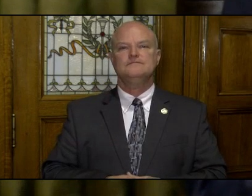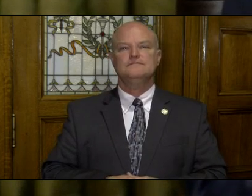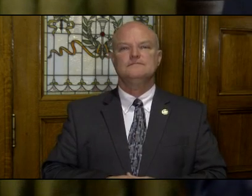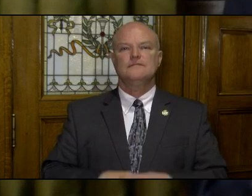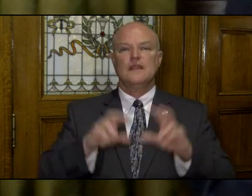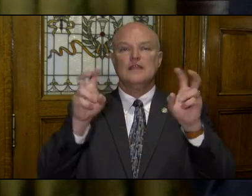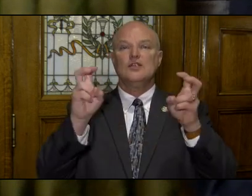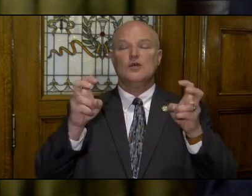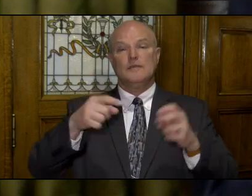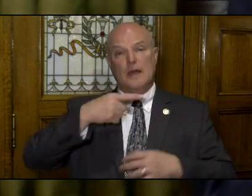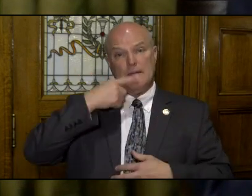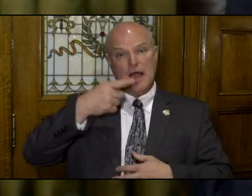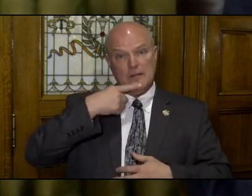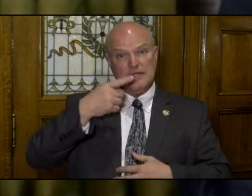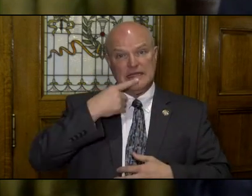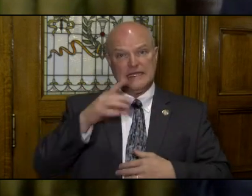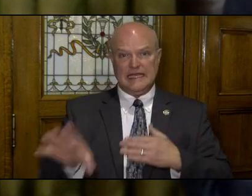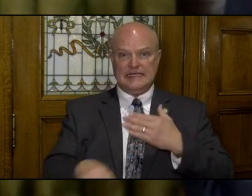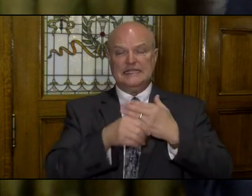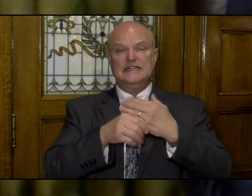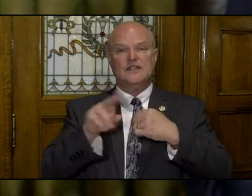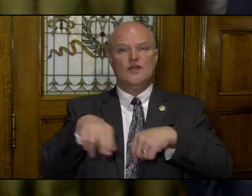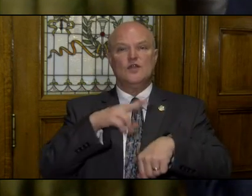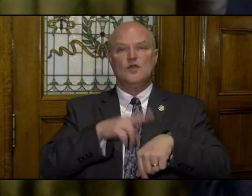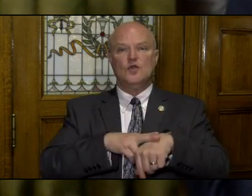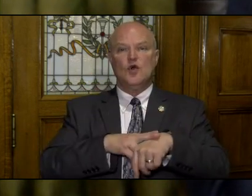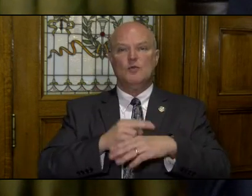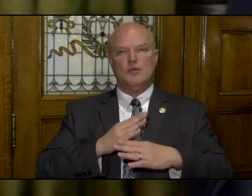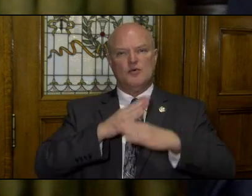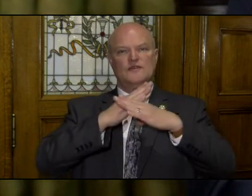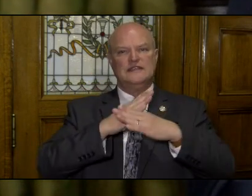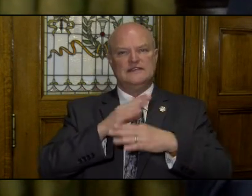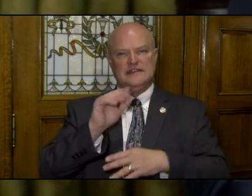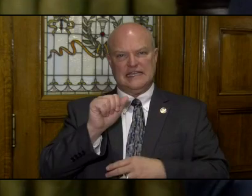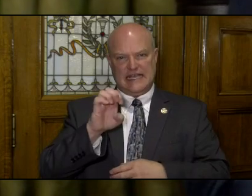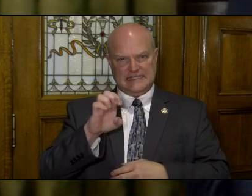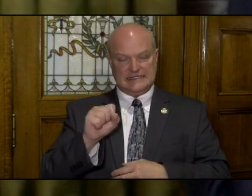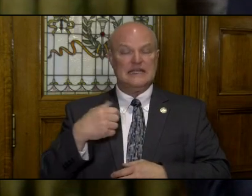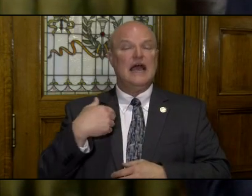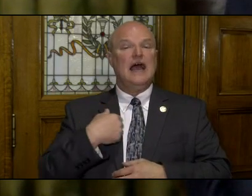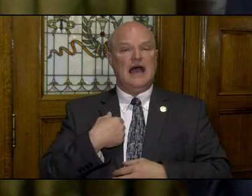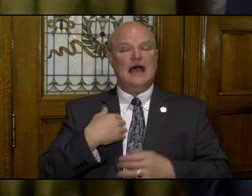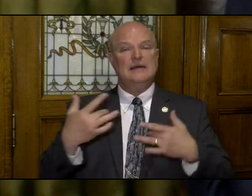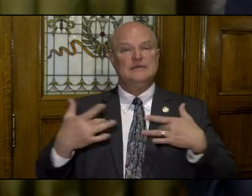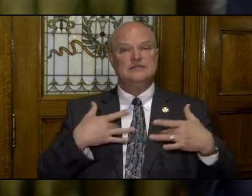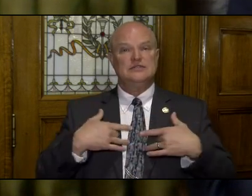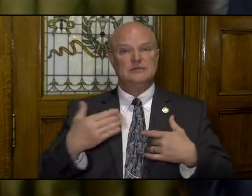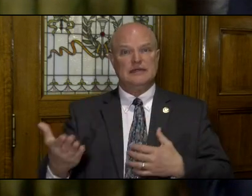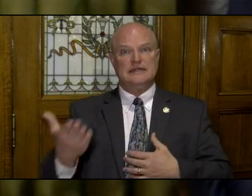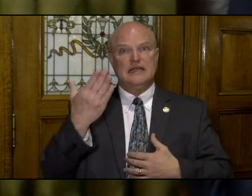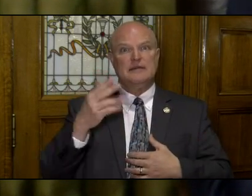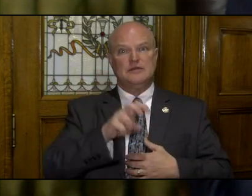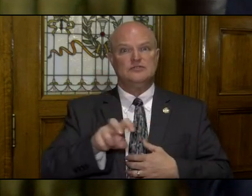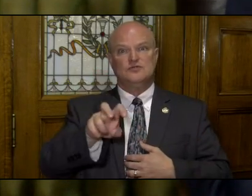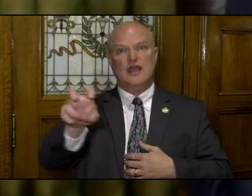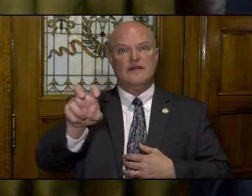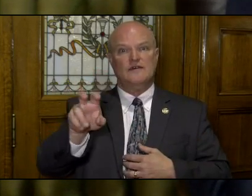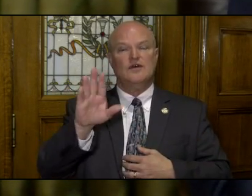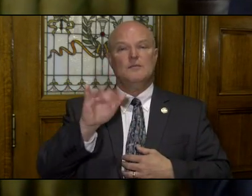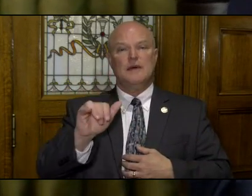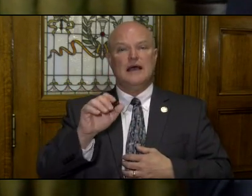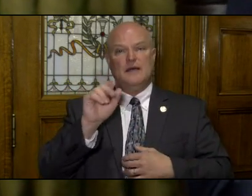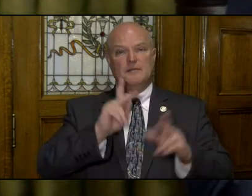In terms of the public, in addition to the normal preventive measures, I'm concerned about upcoming travel plans